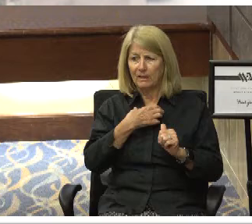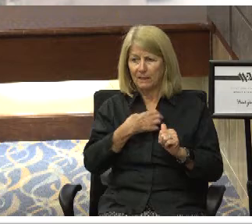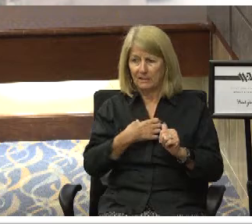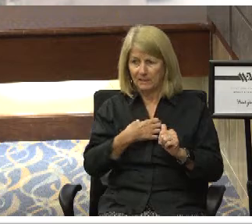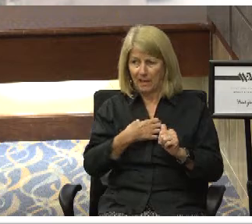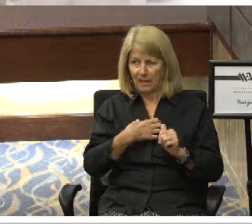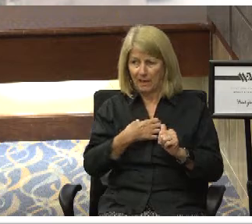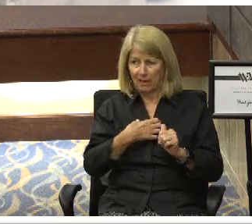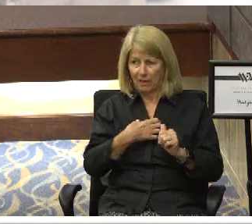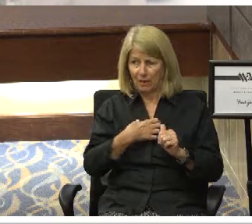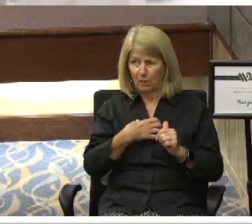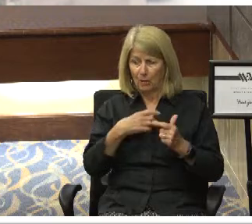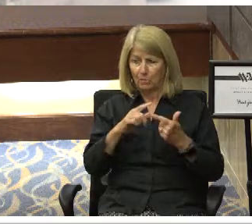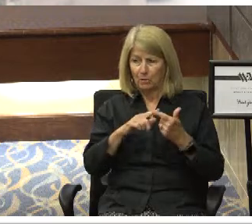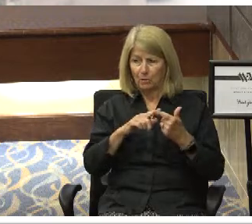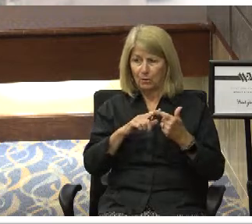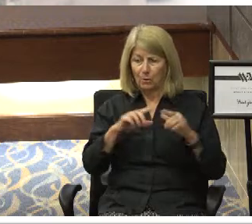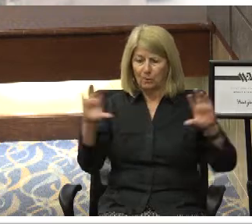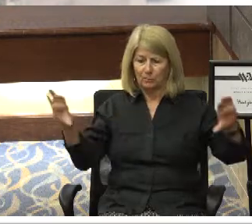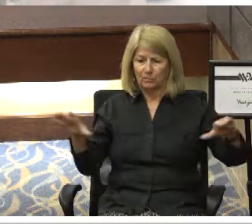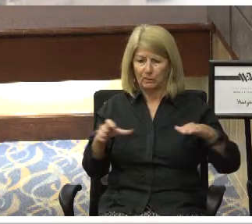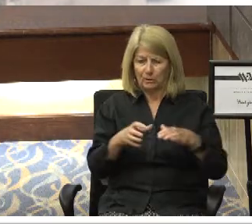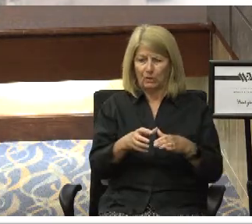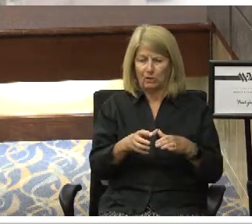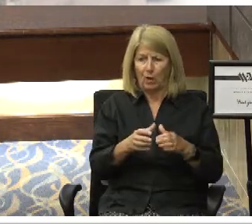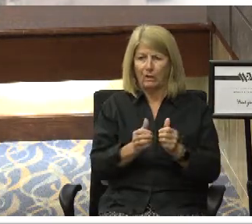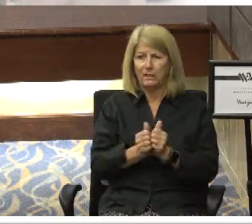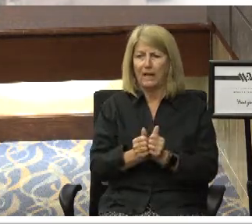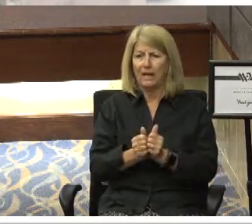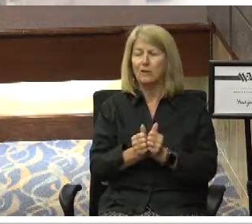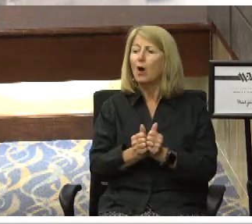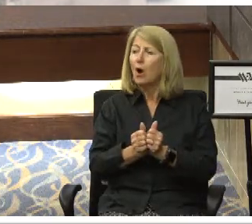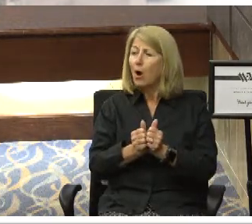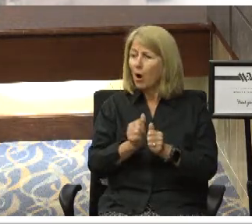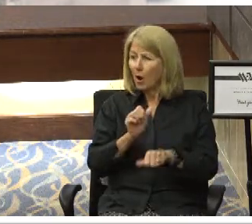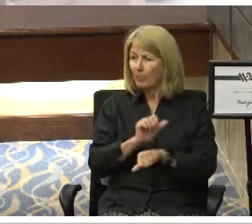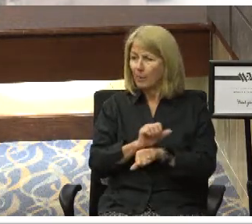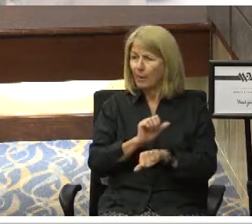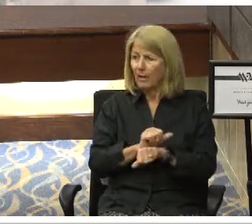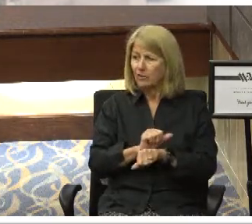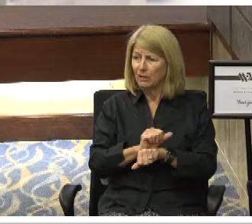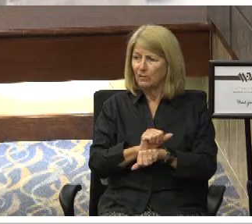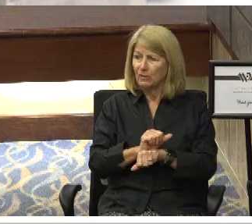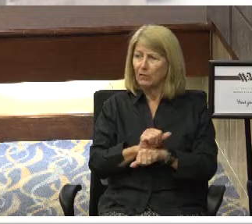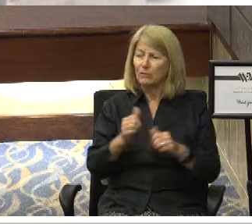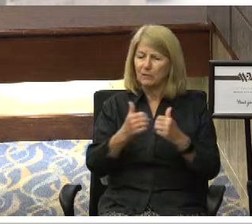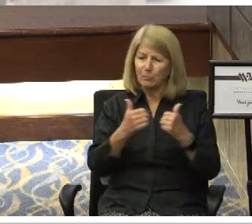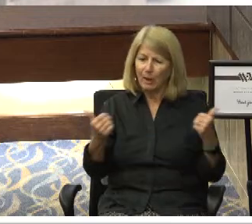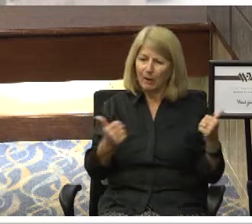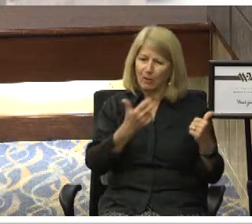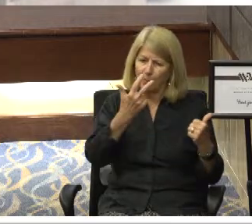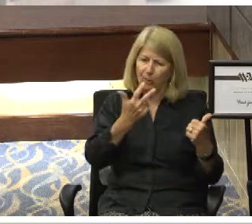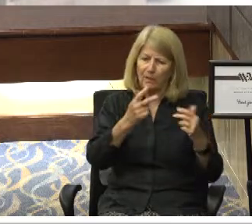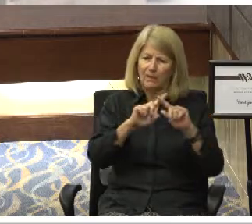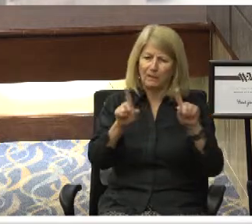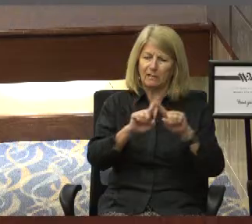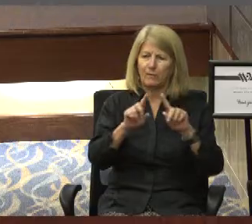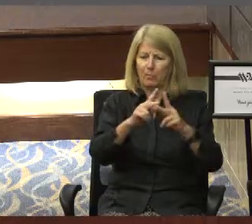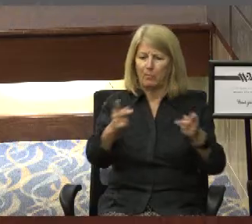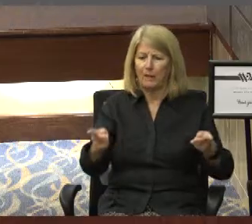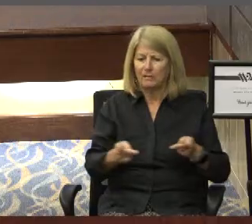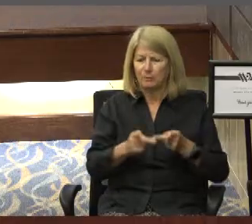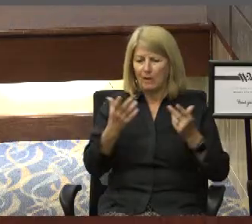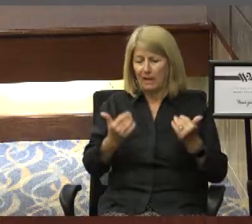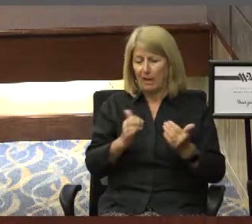to kind of consolidate operations and be a little more efficient. They're kind of spread out 3 different locations right now, which is not the best